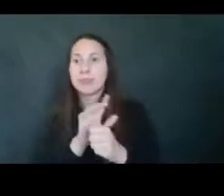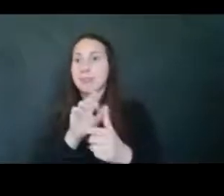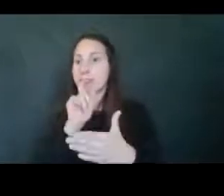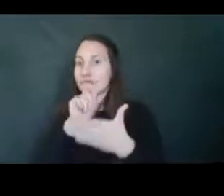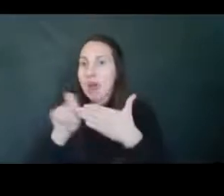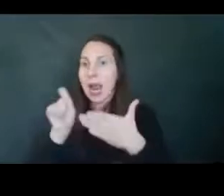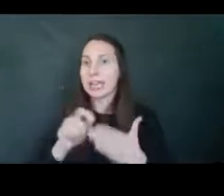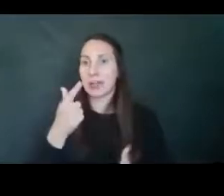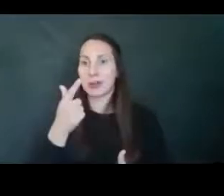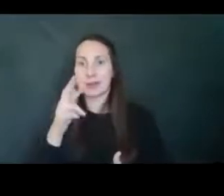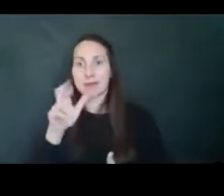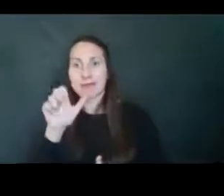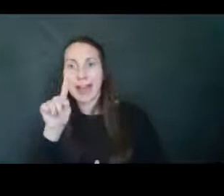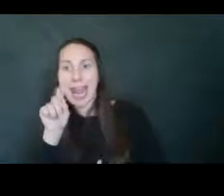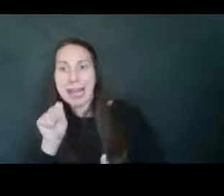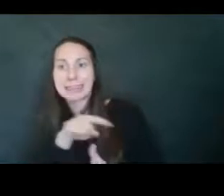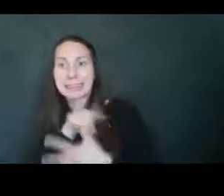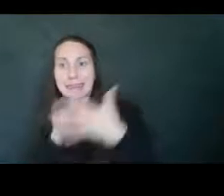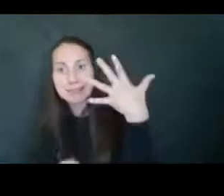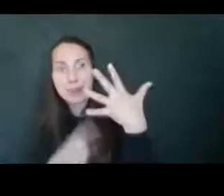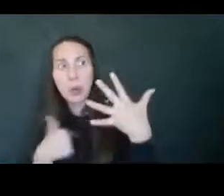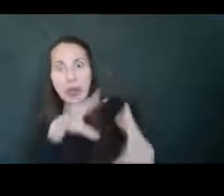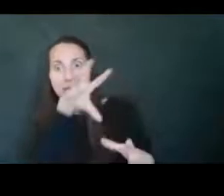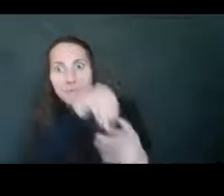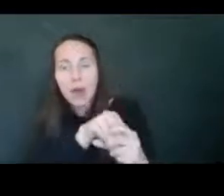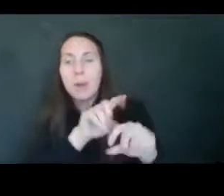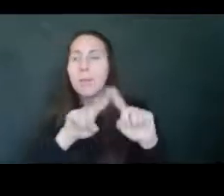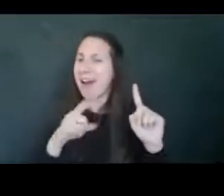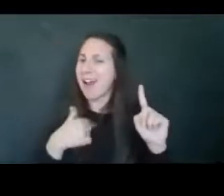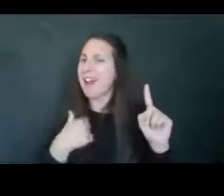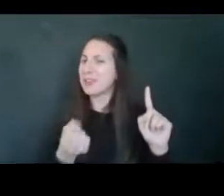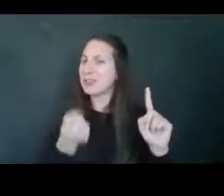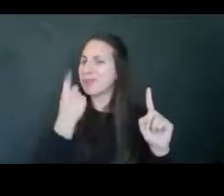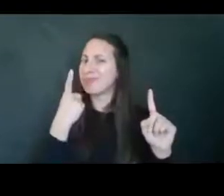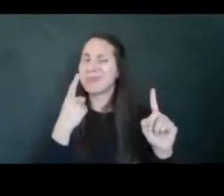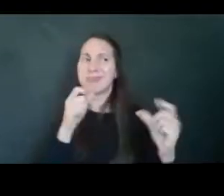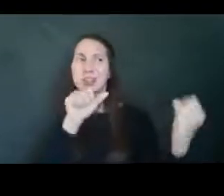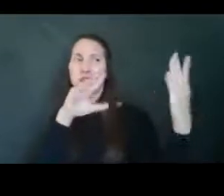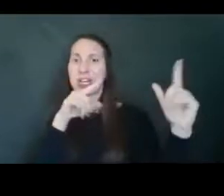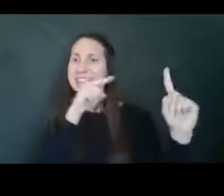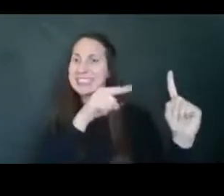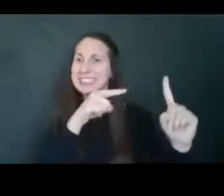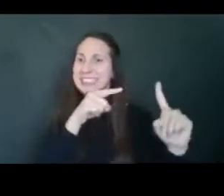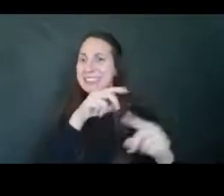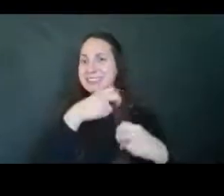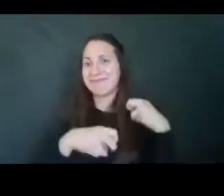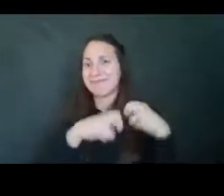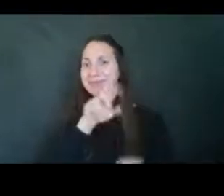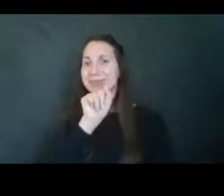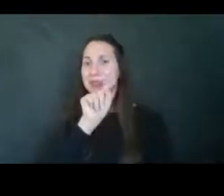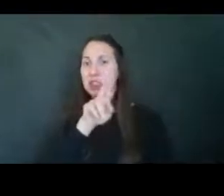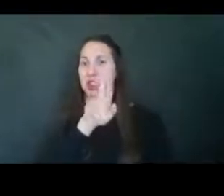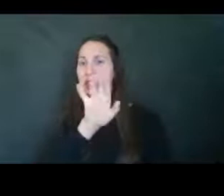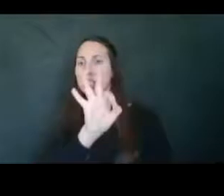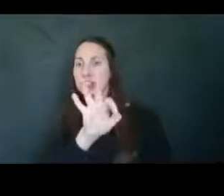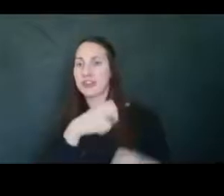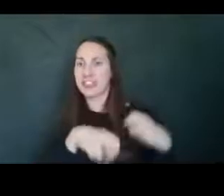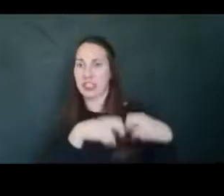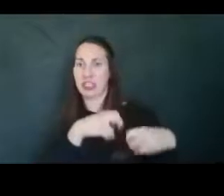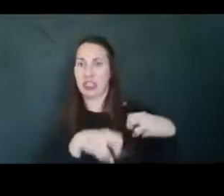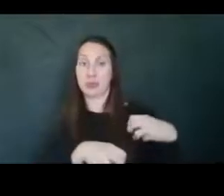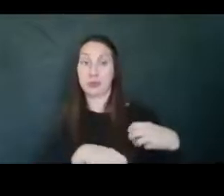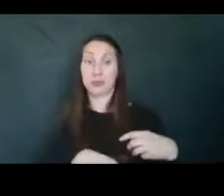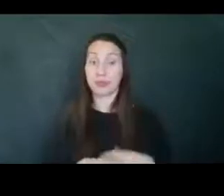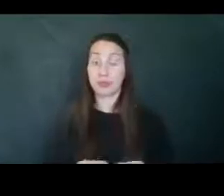to, we need to address this turf issue differently. The question of who's in and who's